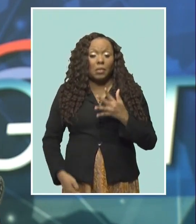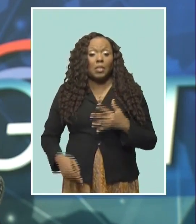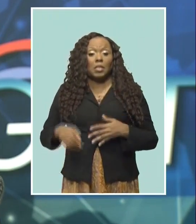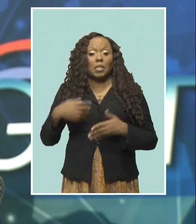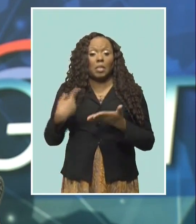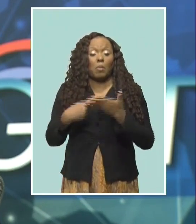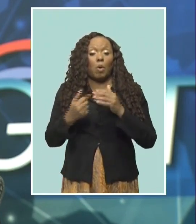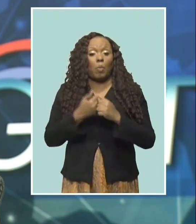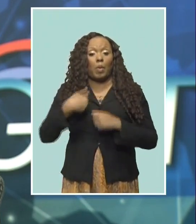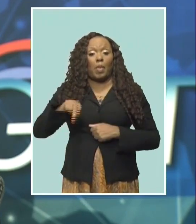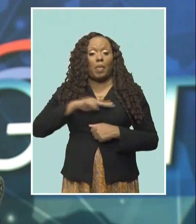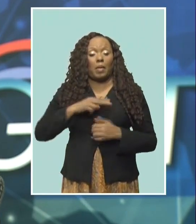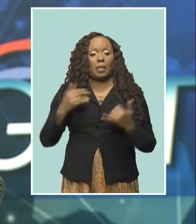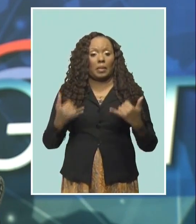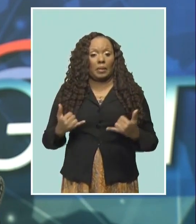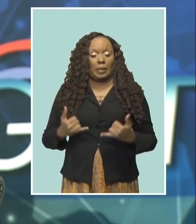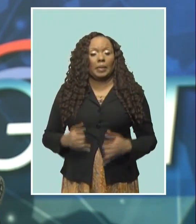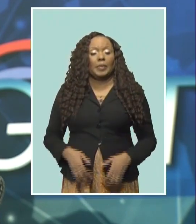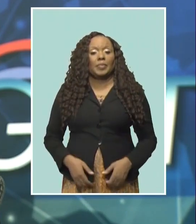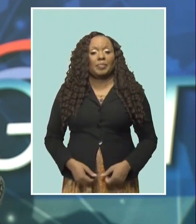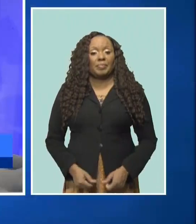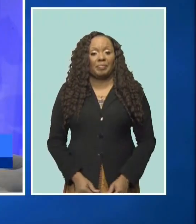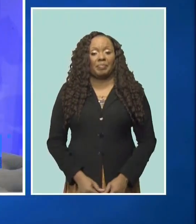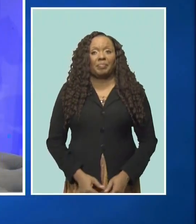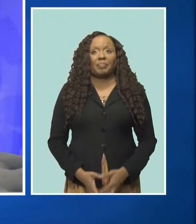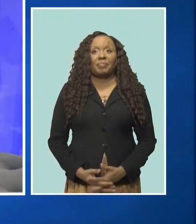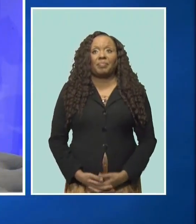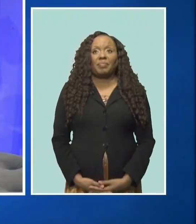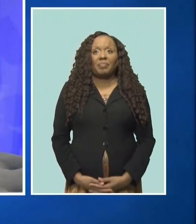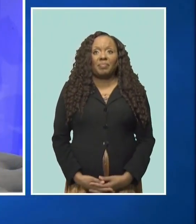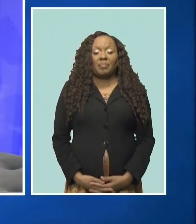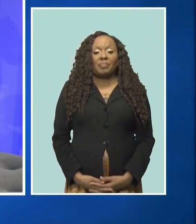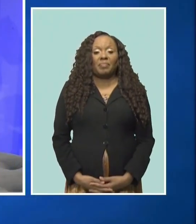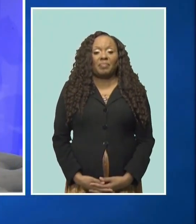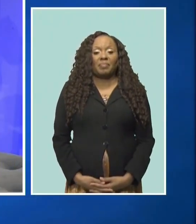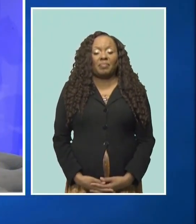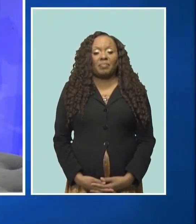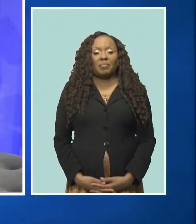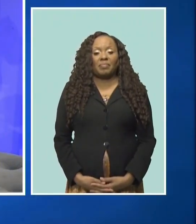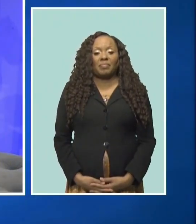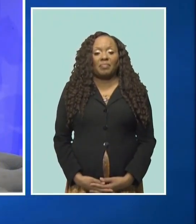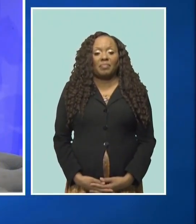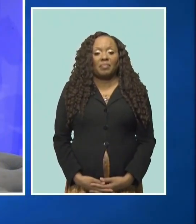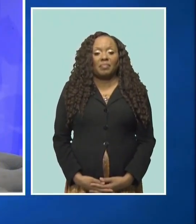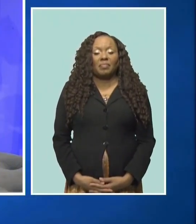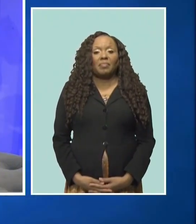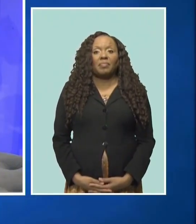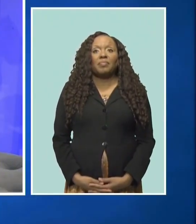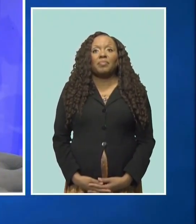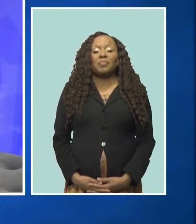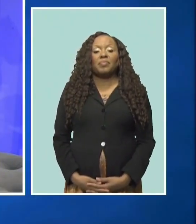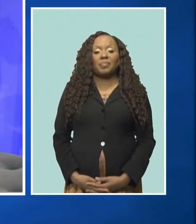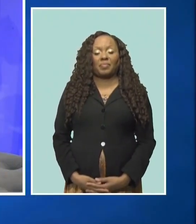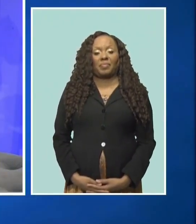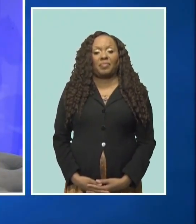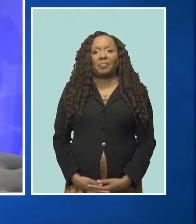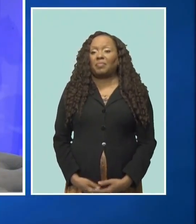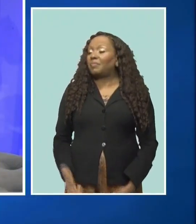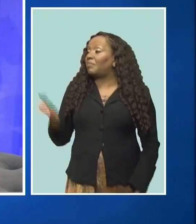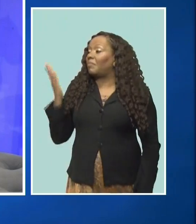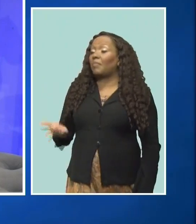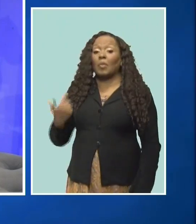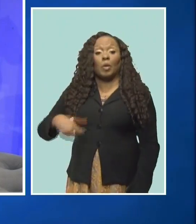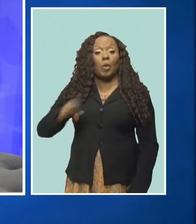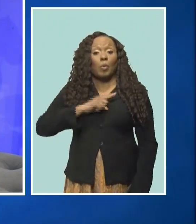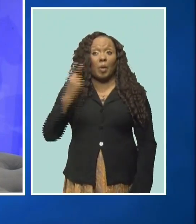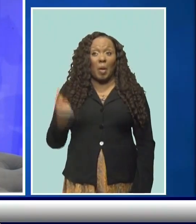CBC TV 8's Morning Barbados. We've always been plagued with extremes with respect to rainfall,